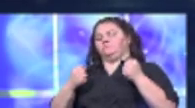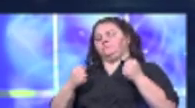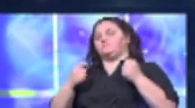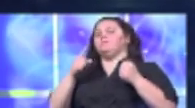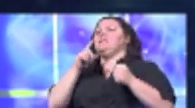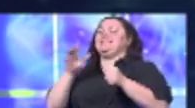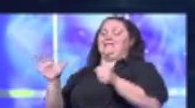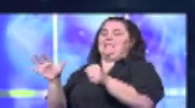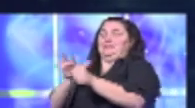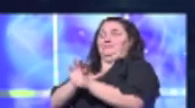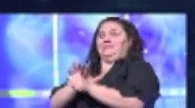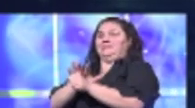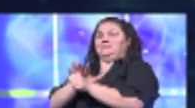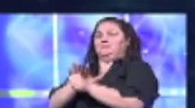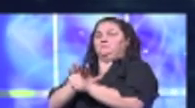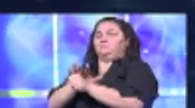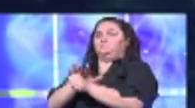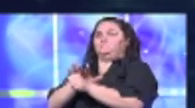physical,